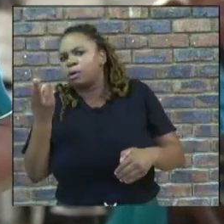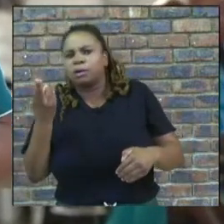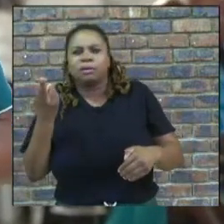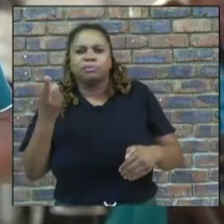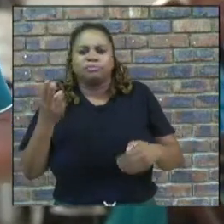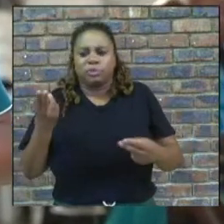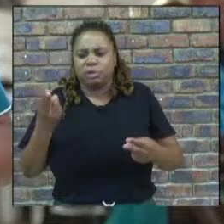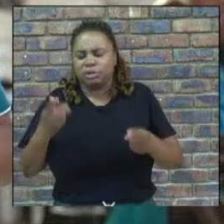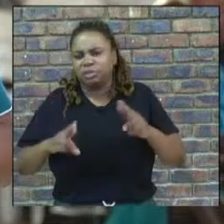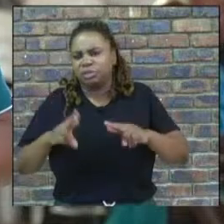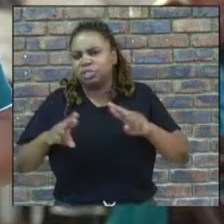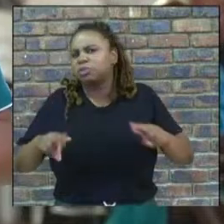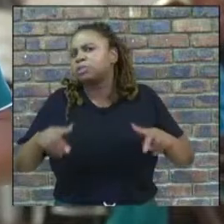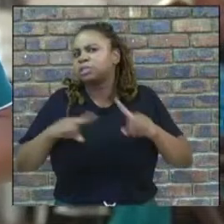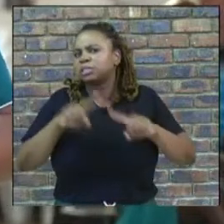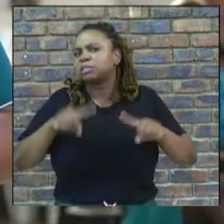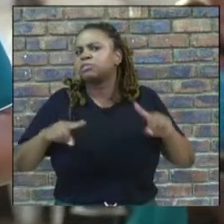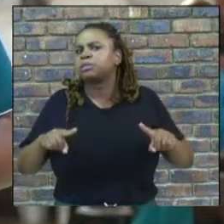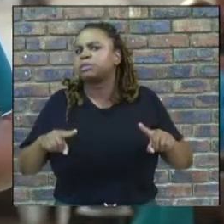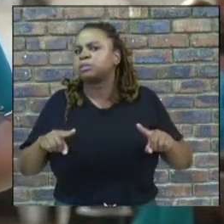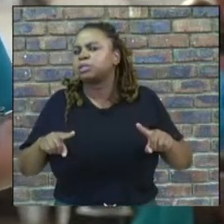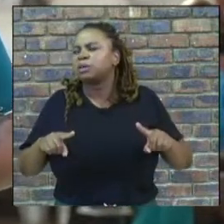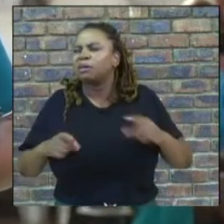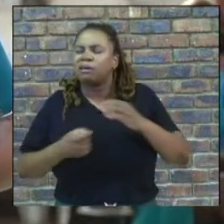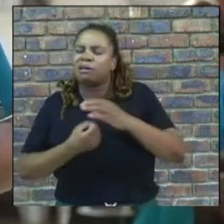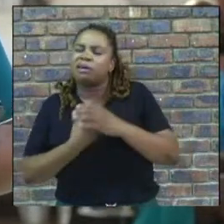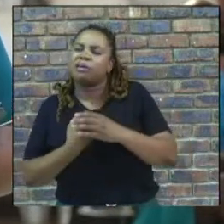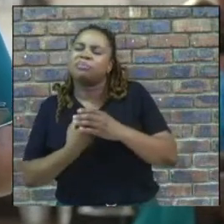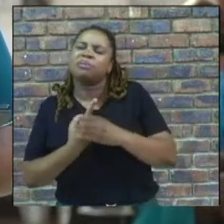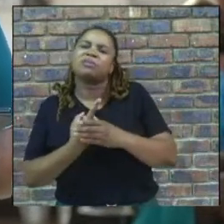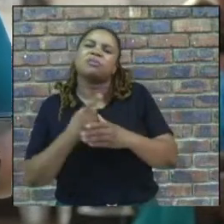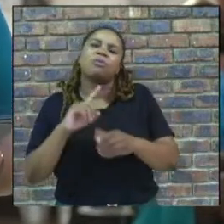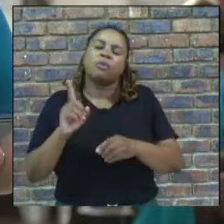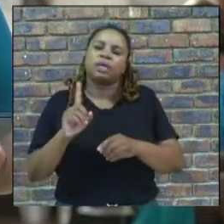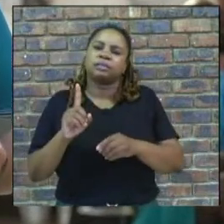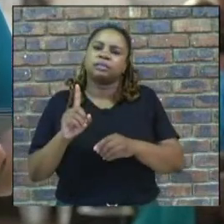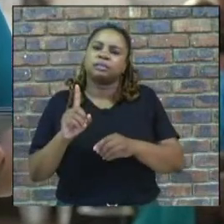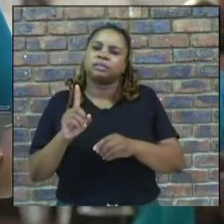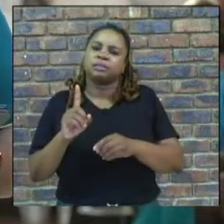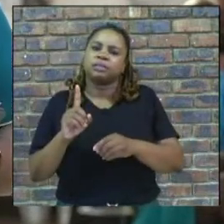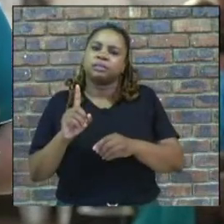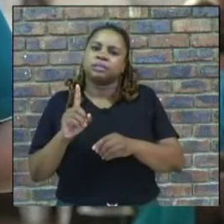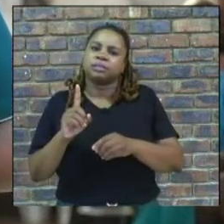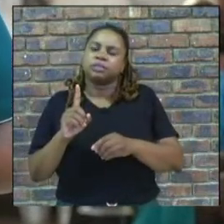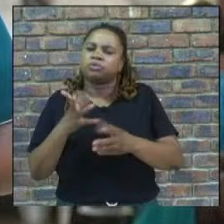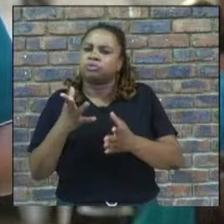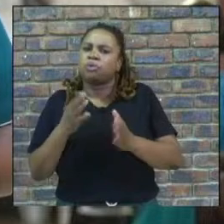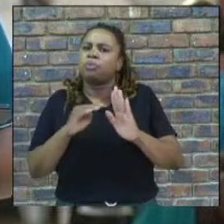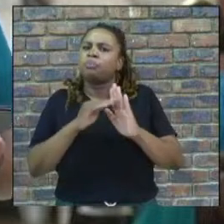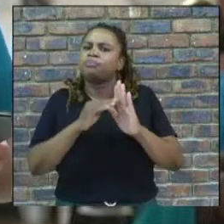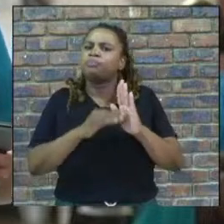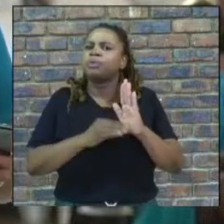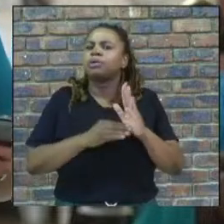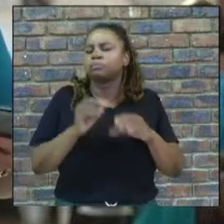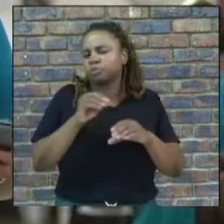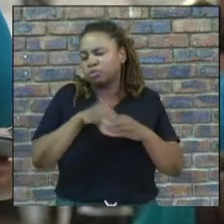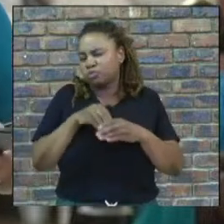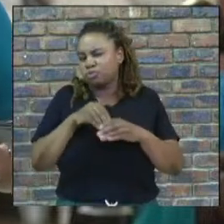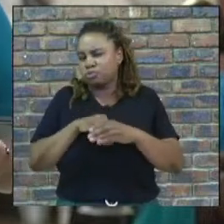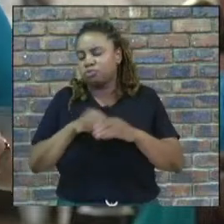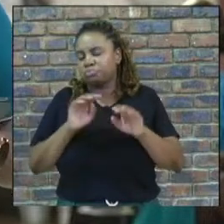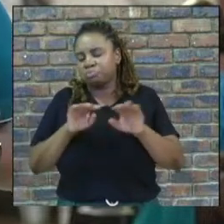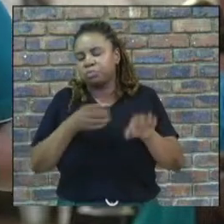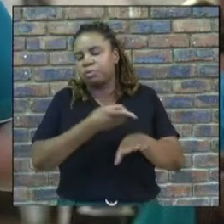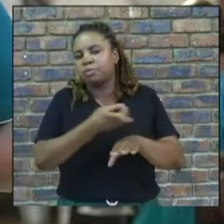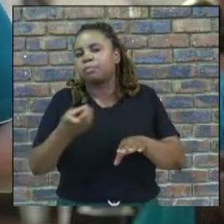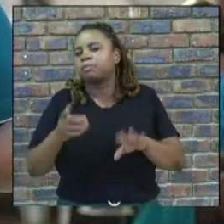gas, what kind of development is going to be implemented to help that person then acquire the license, since